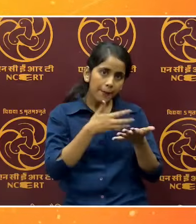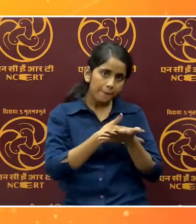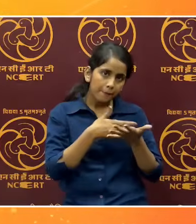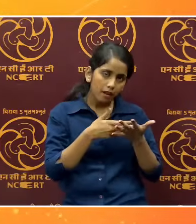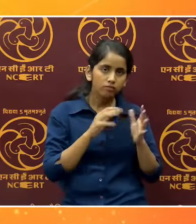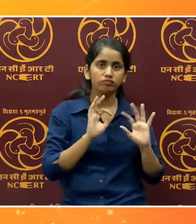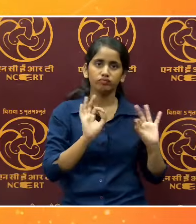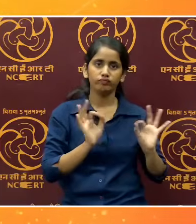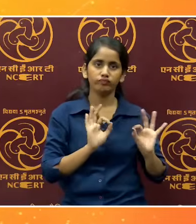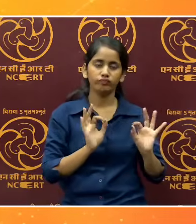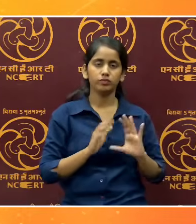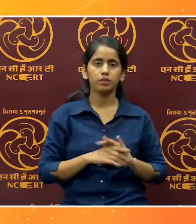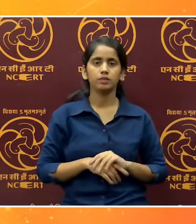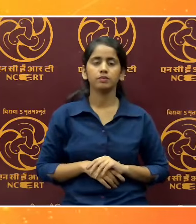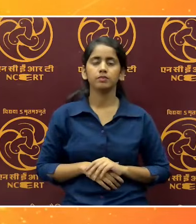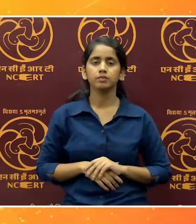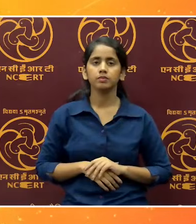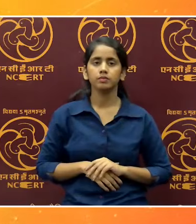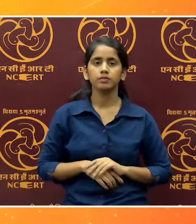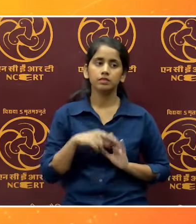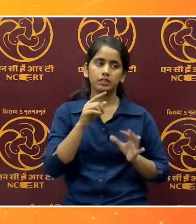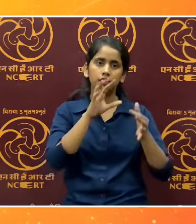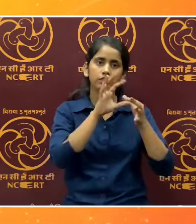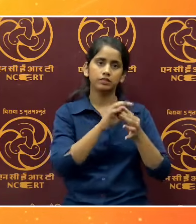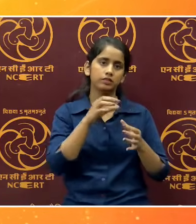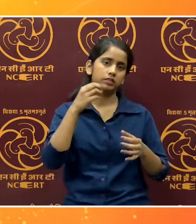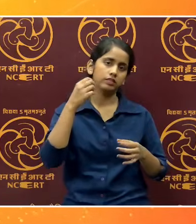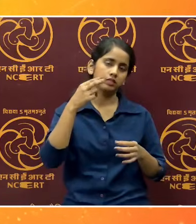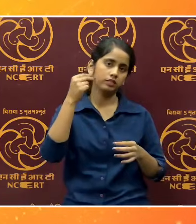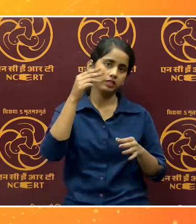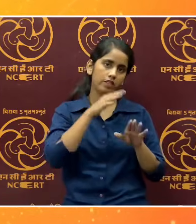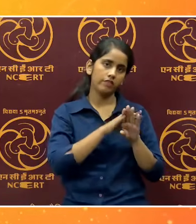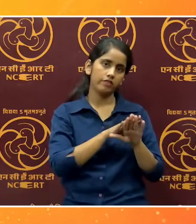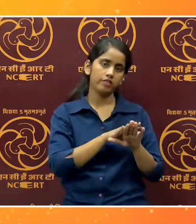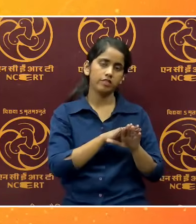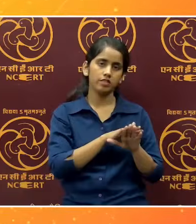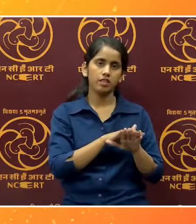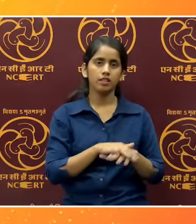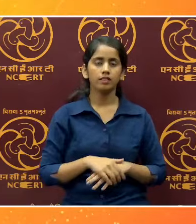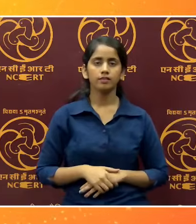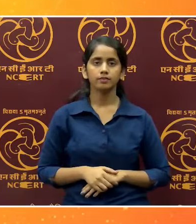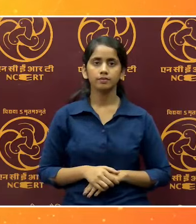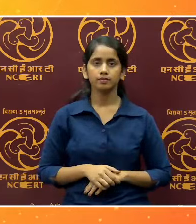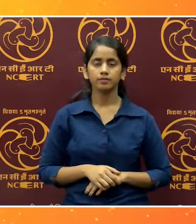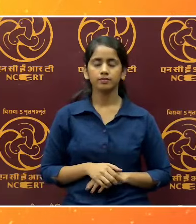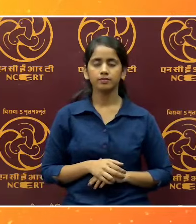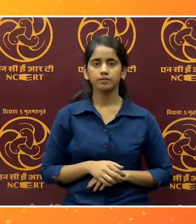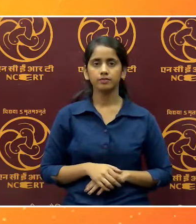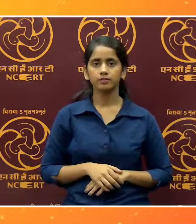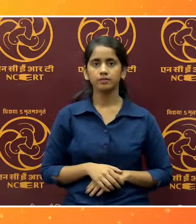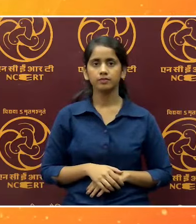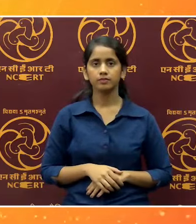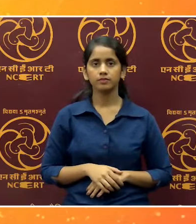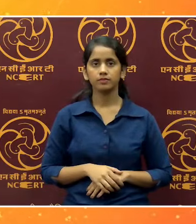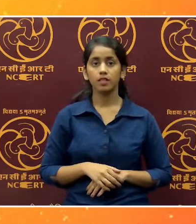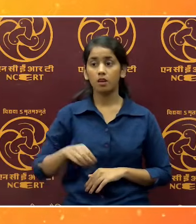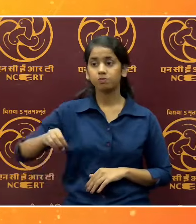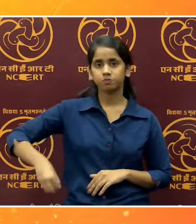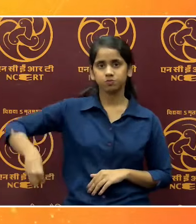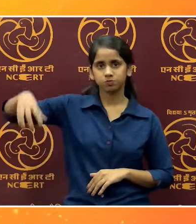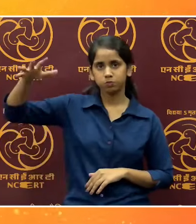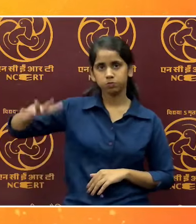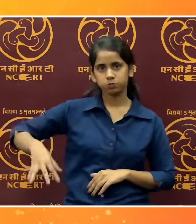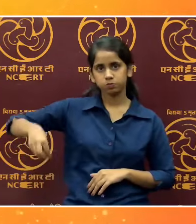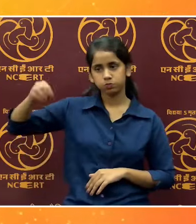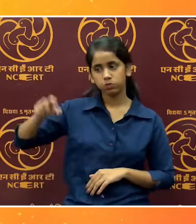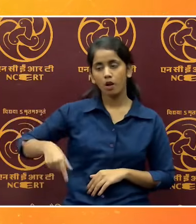move and eat. So, this was about the starfish. You can just touch the starfish and feel it. And octopus,